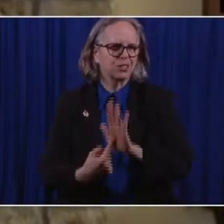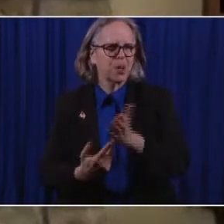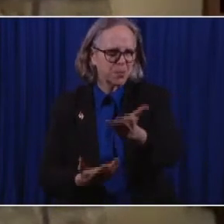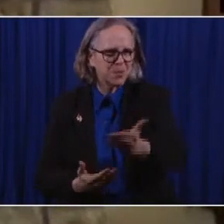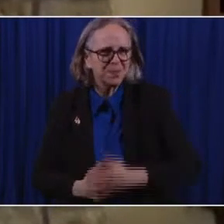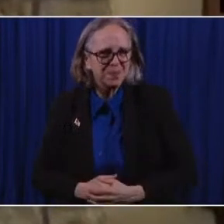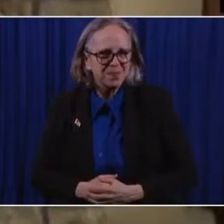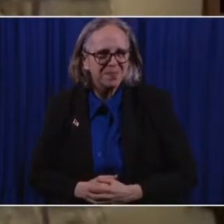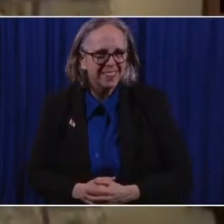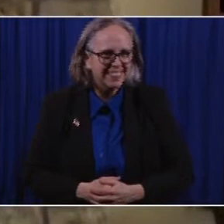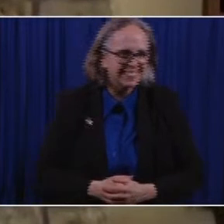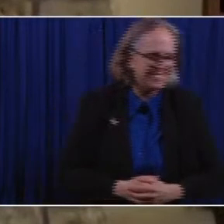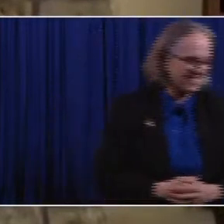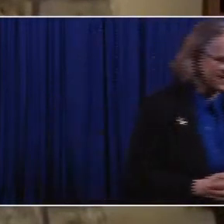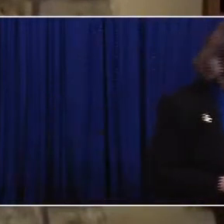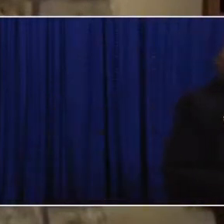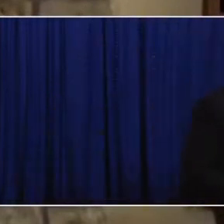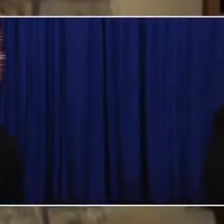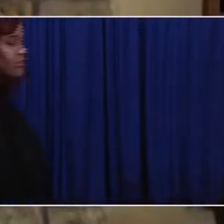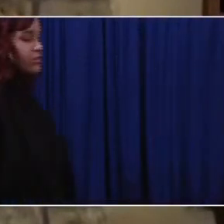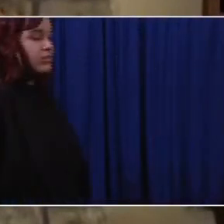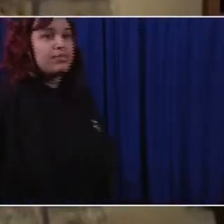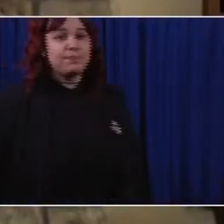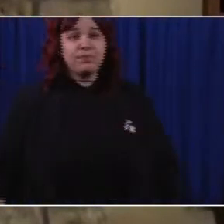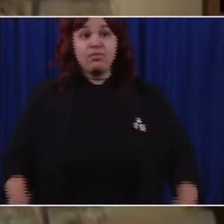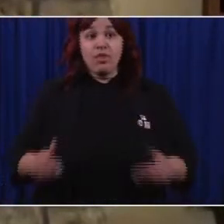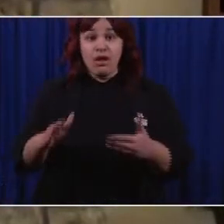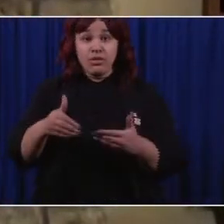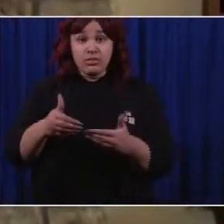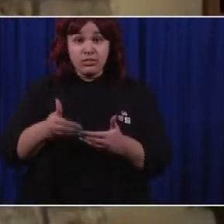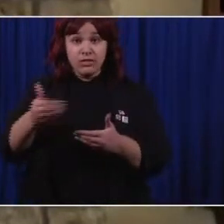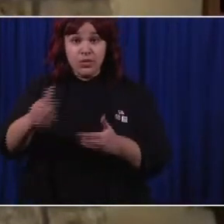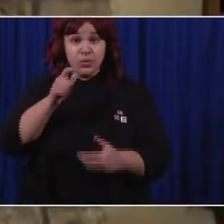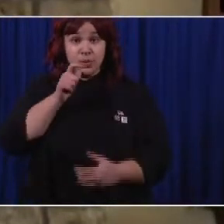Next question is from Laura Hancock at cleveland.com.